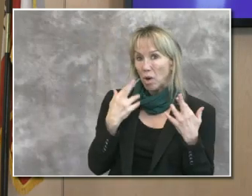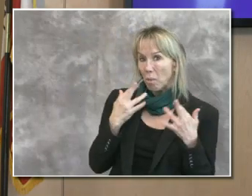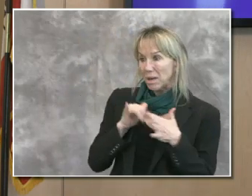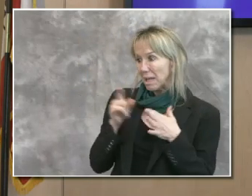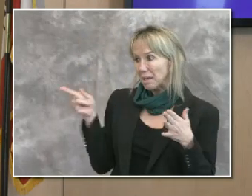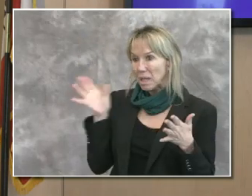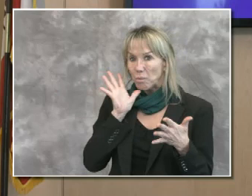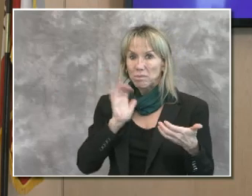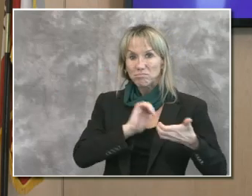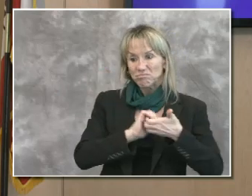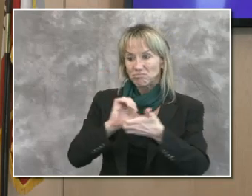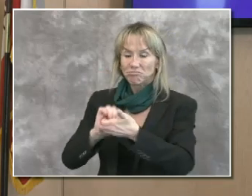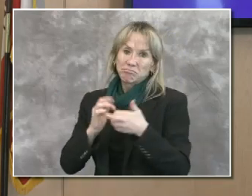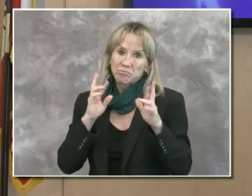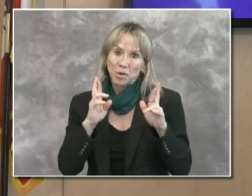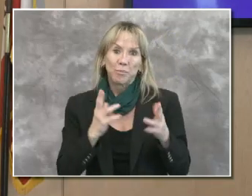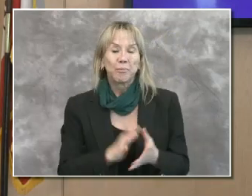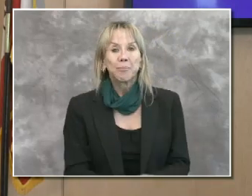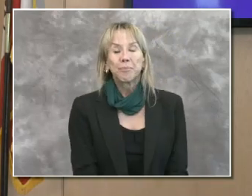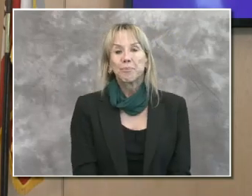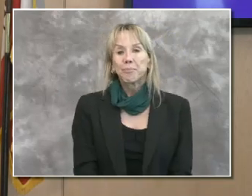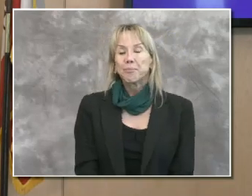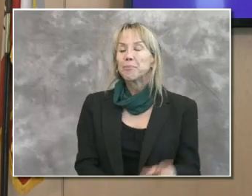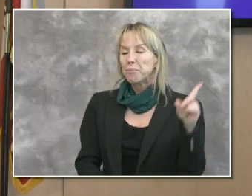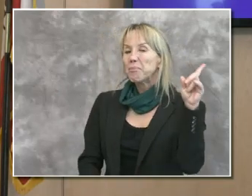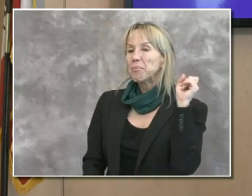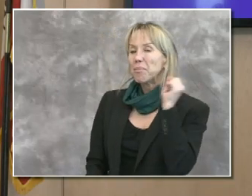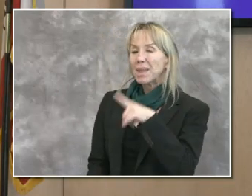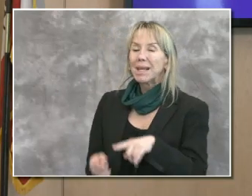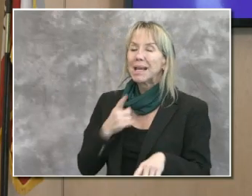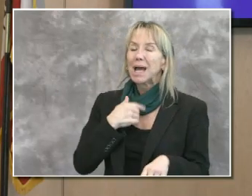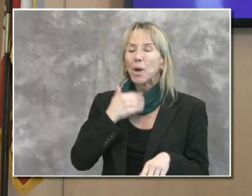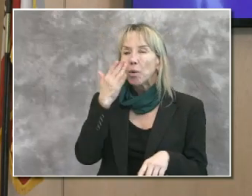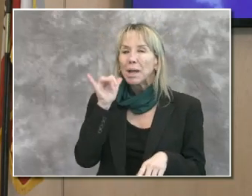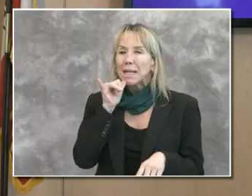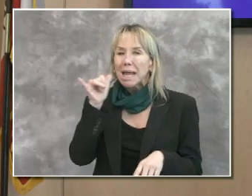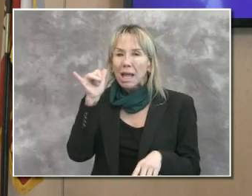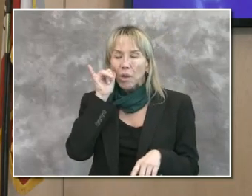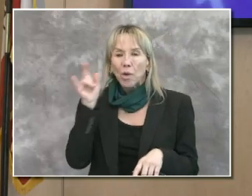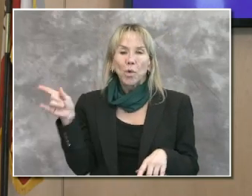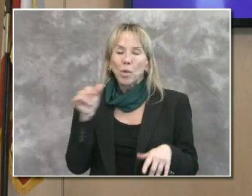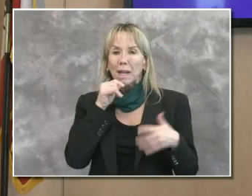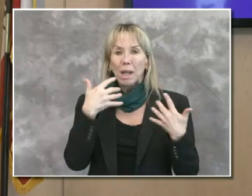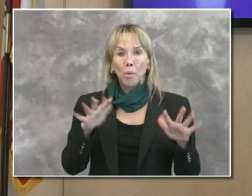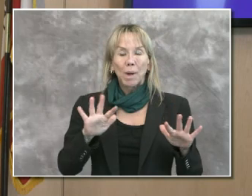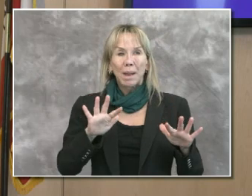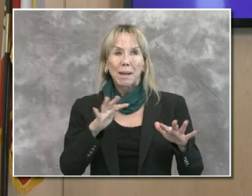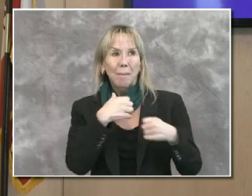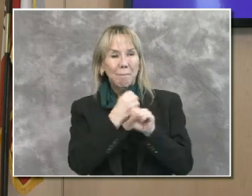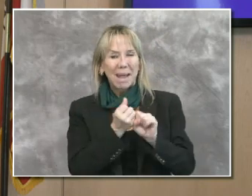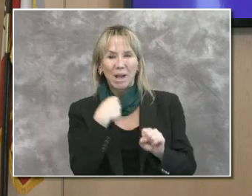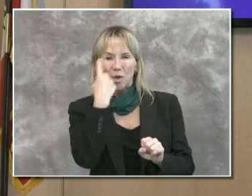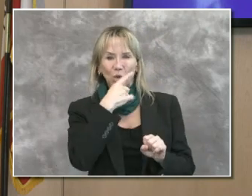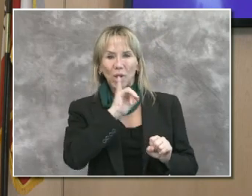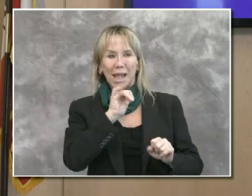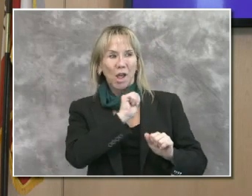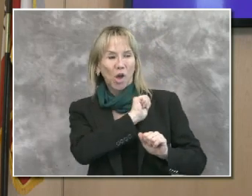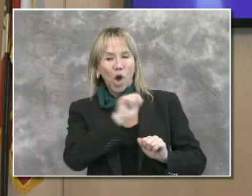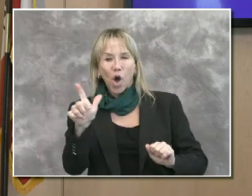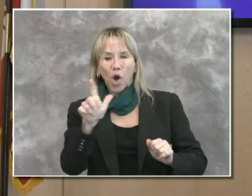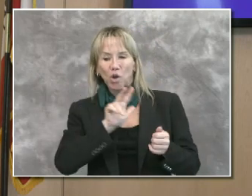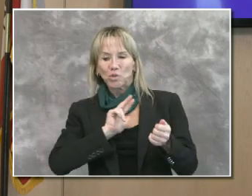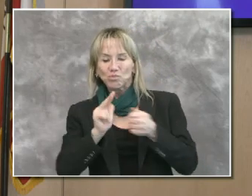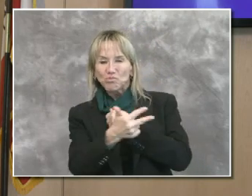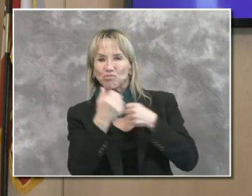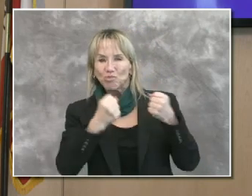timely manner. Yeah, and I know yesterday, Dr. McDonald, you said that you don't want to make it seem like all drive-through activities here are of concern, but we know